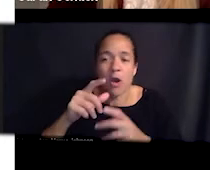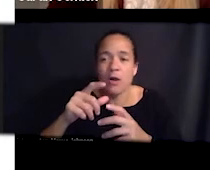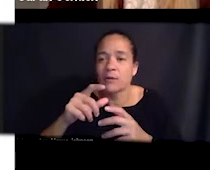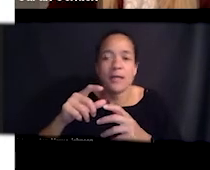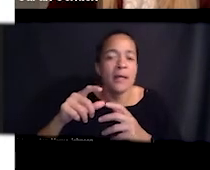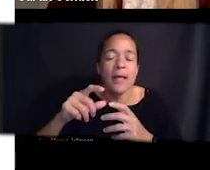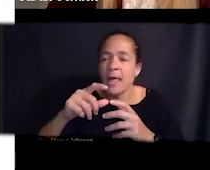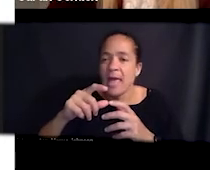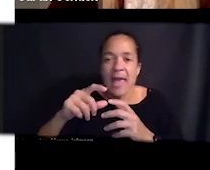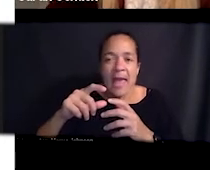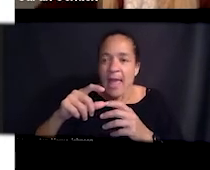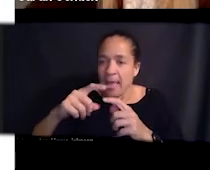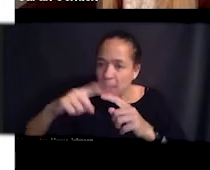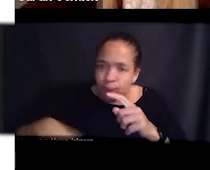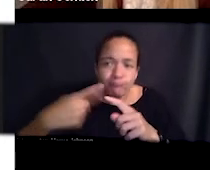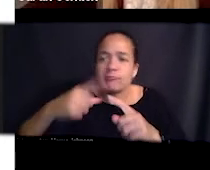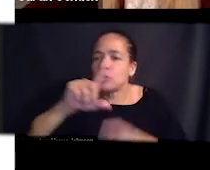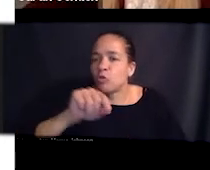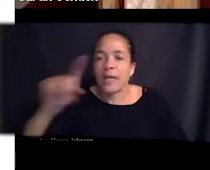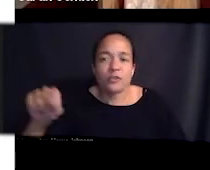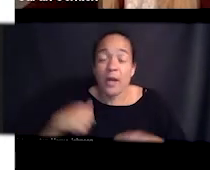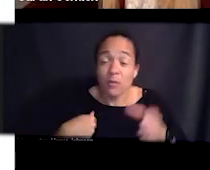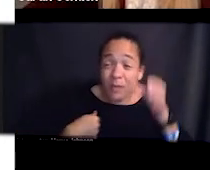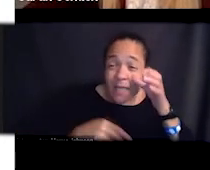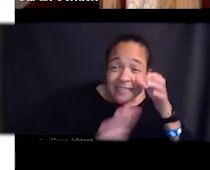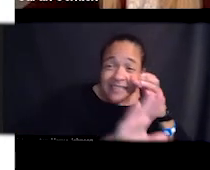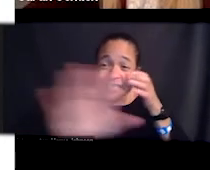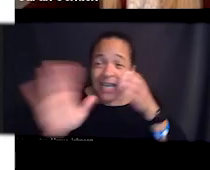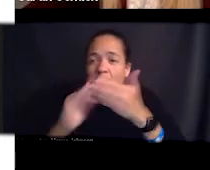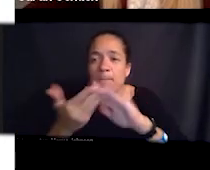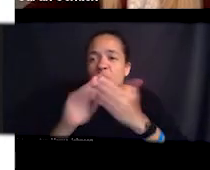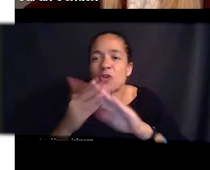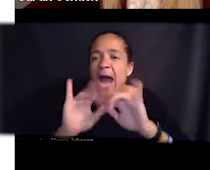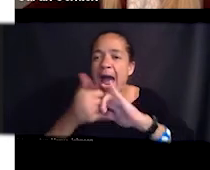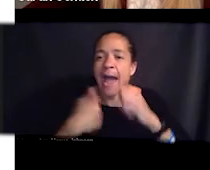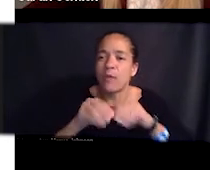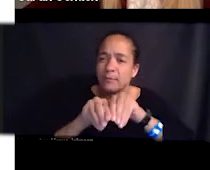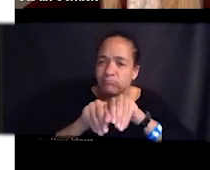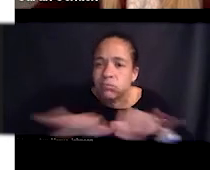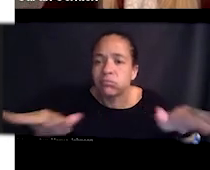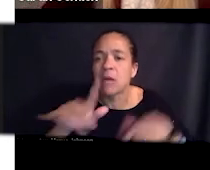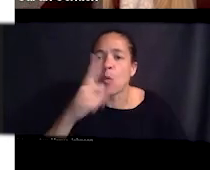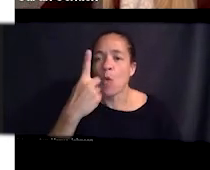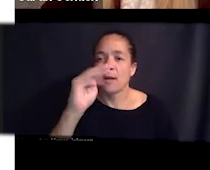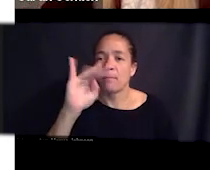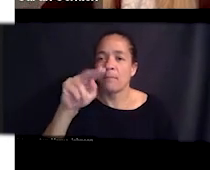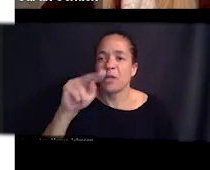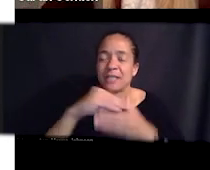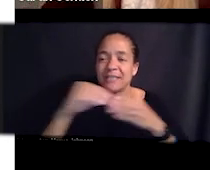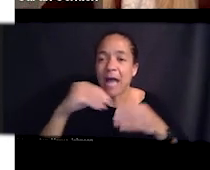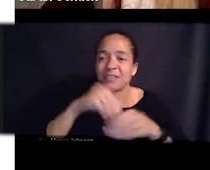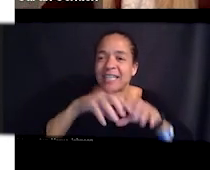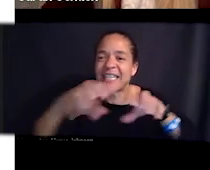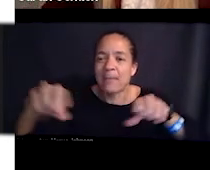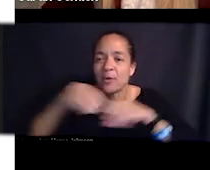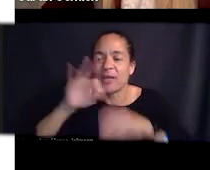work, and just listen to the community on how we deploy $1 million in the neighborhoods of Flint. So I'm excited to do this. My staff's